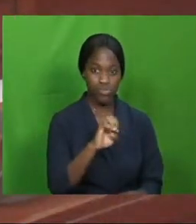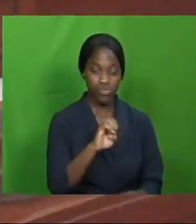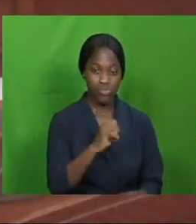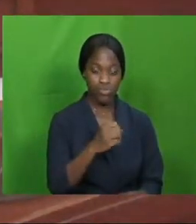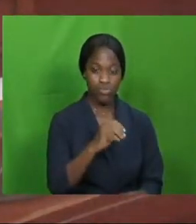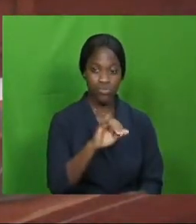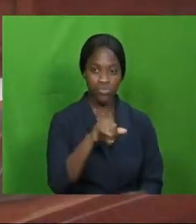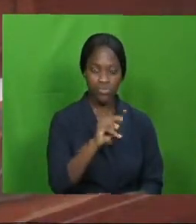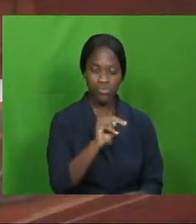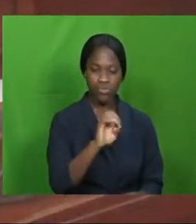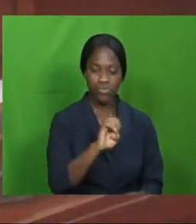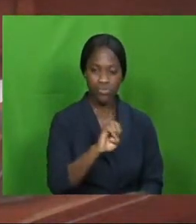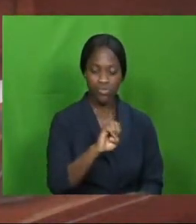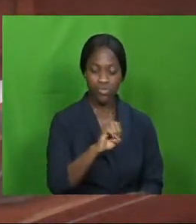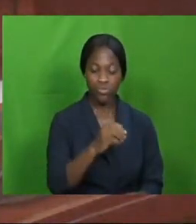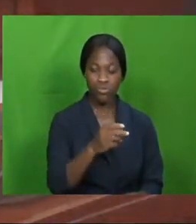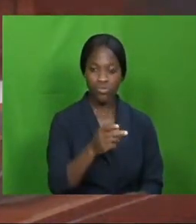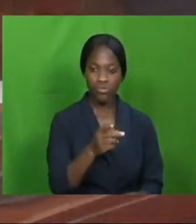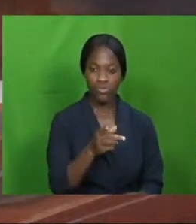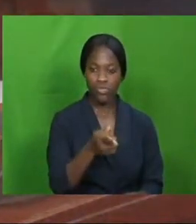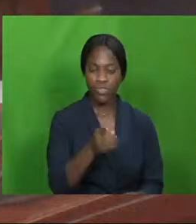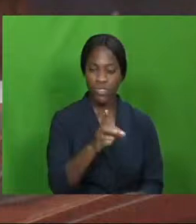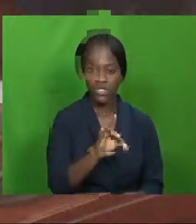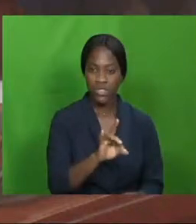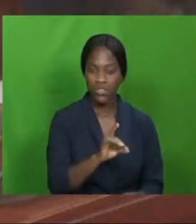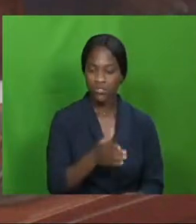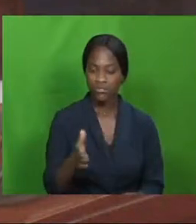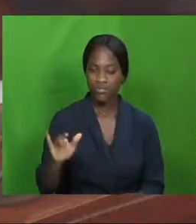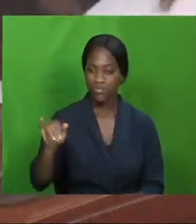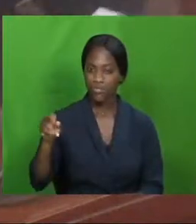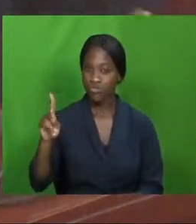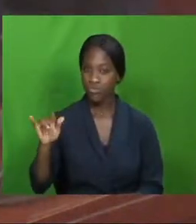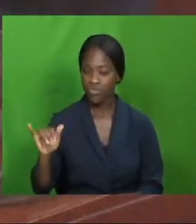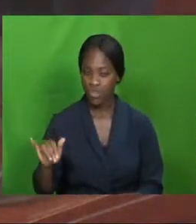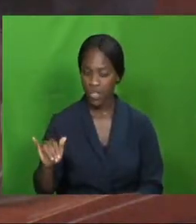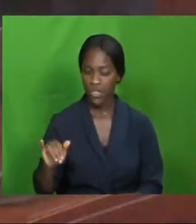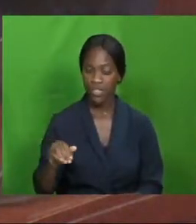2022 in Midrand, South Africa. Mr. Speaker,